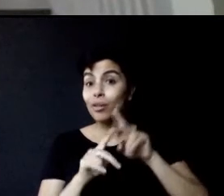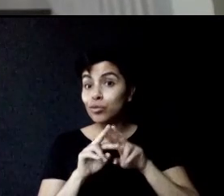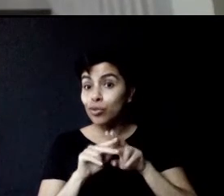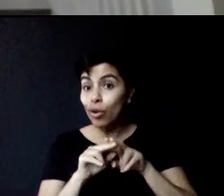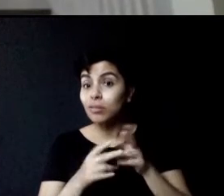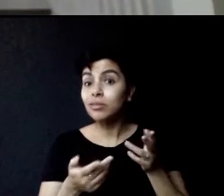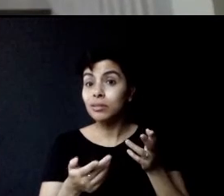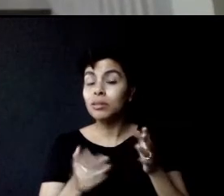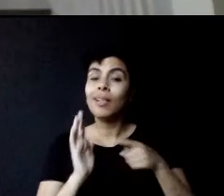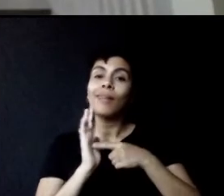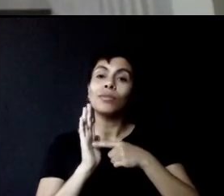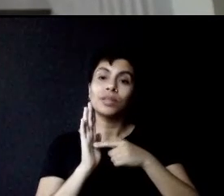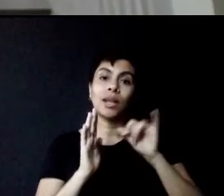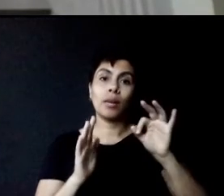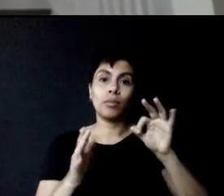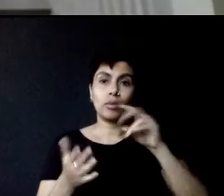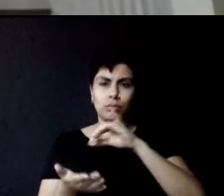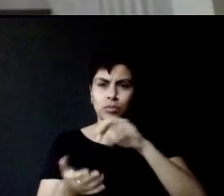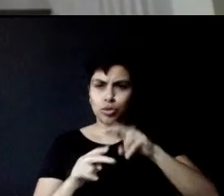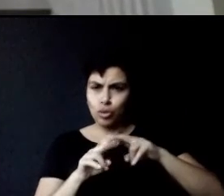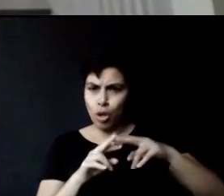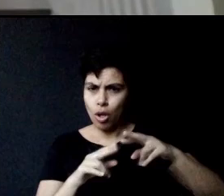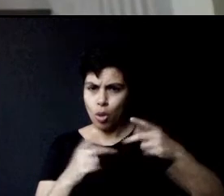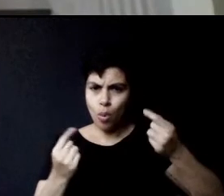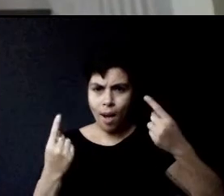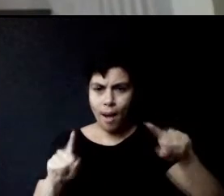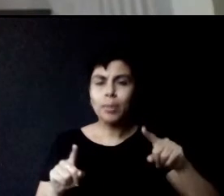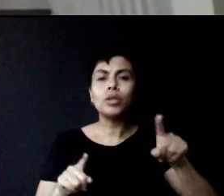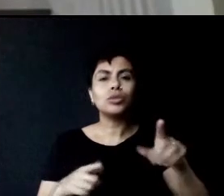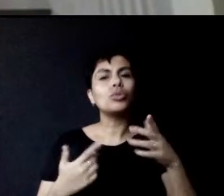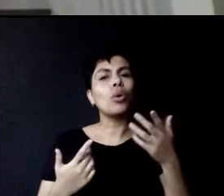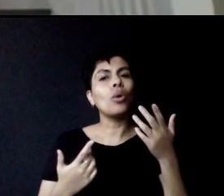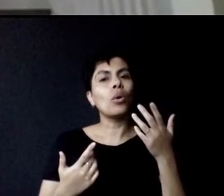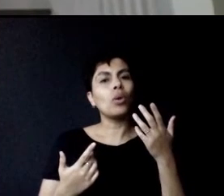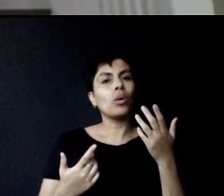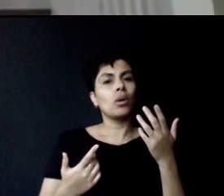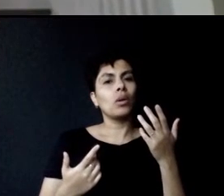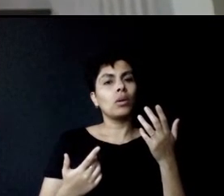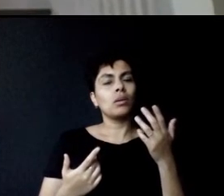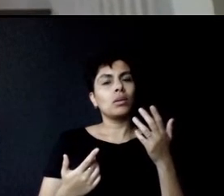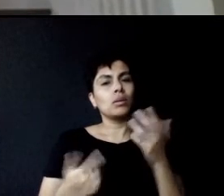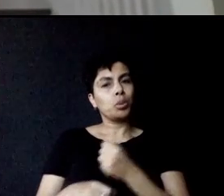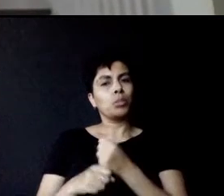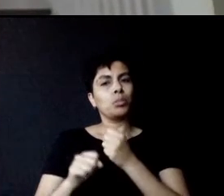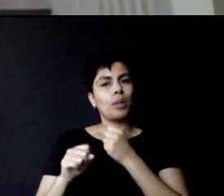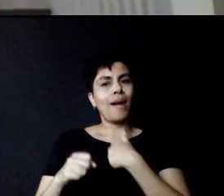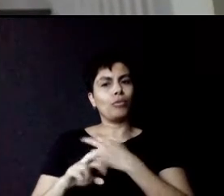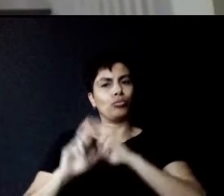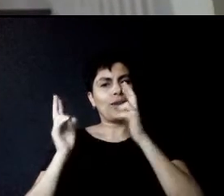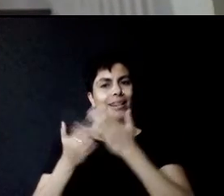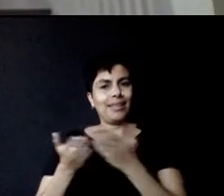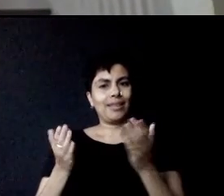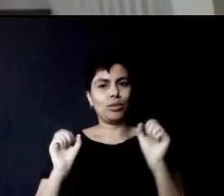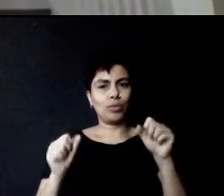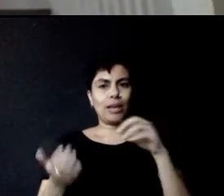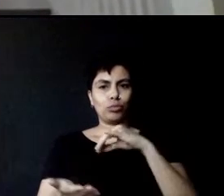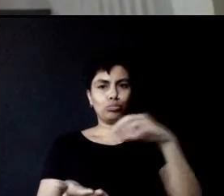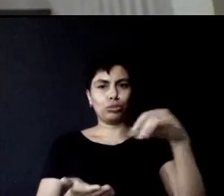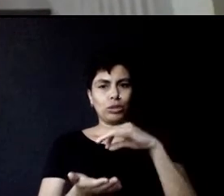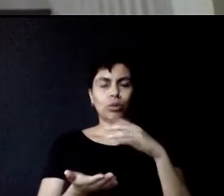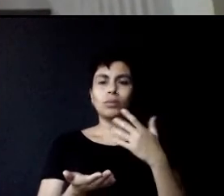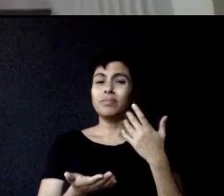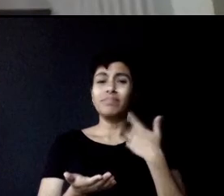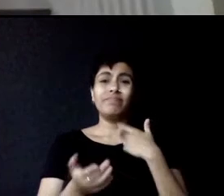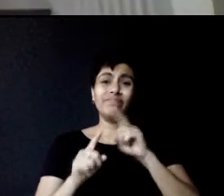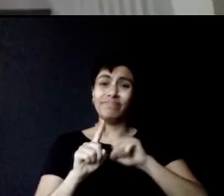like salt. Like what if like you sprinkle salt? So you just kind of prepare materials that could be safely sprinkled on top of the ice.